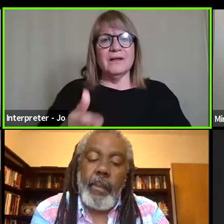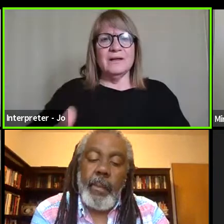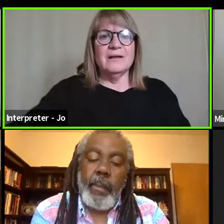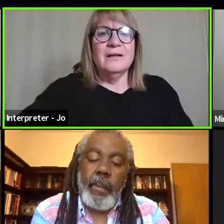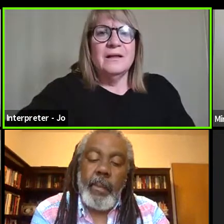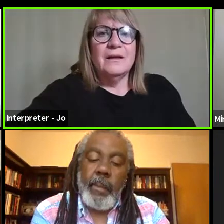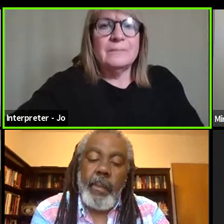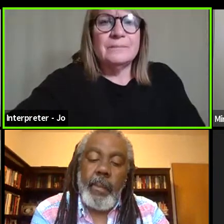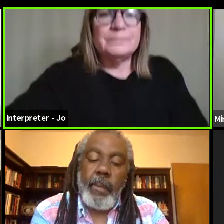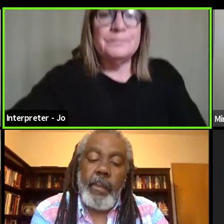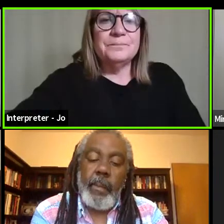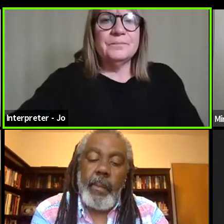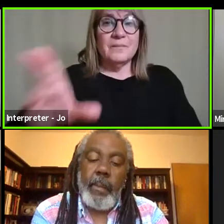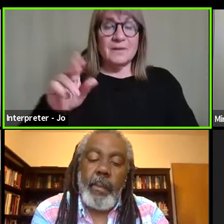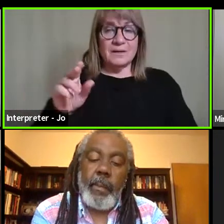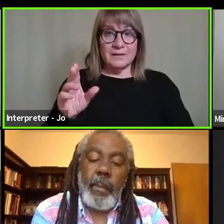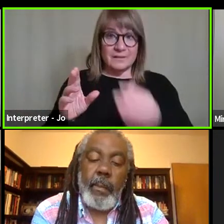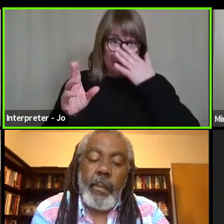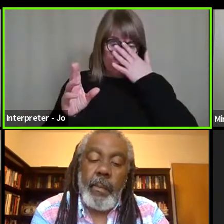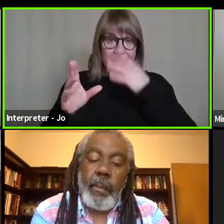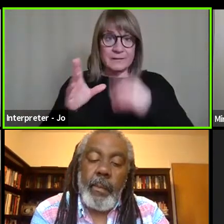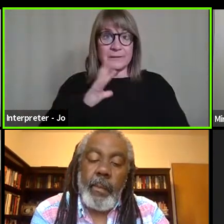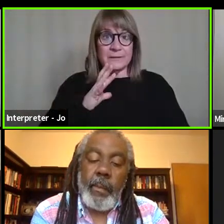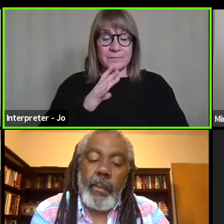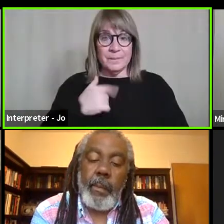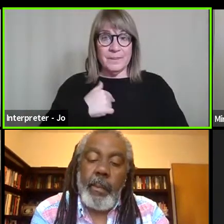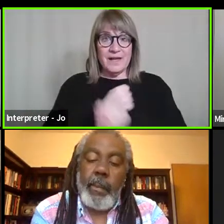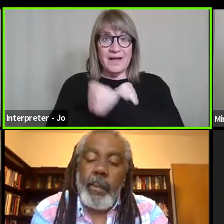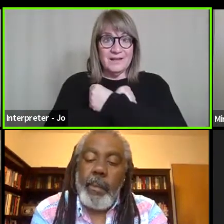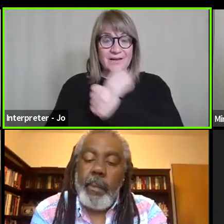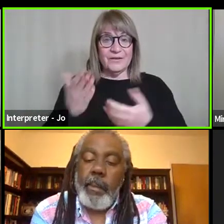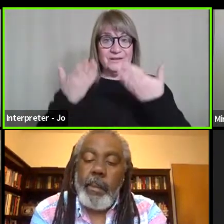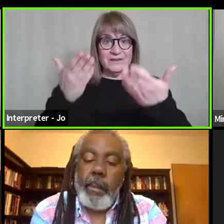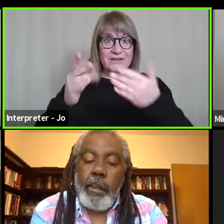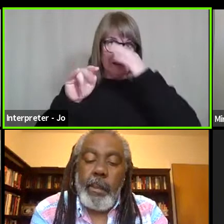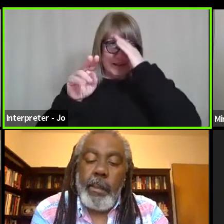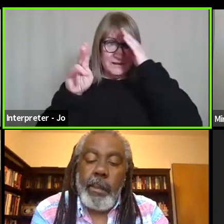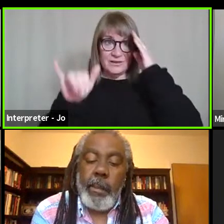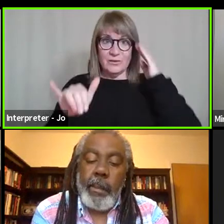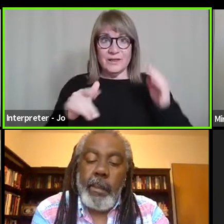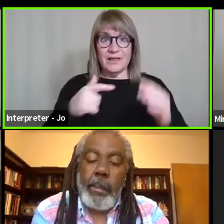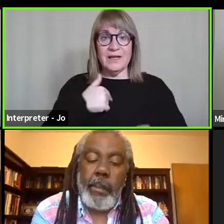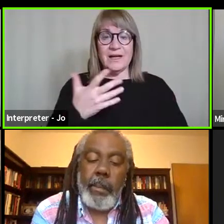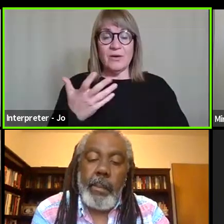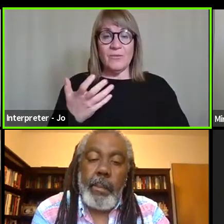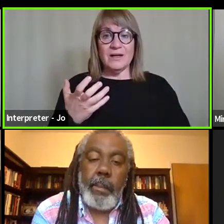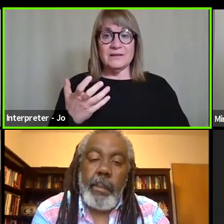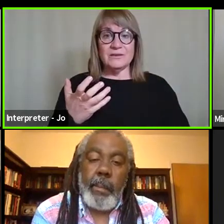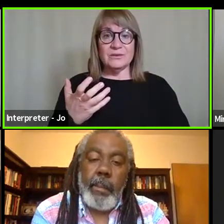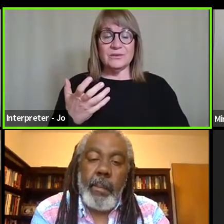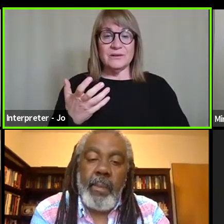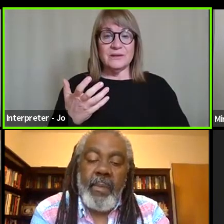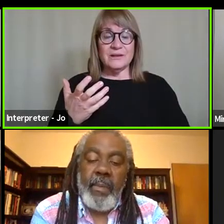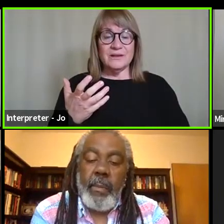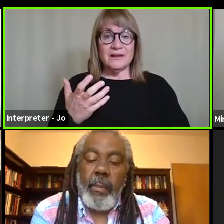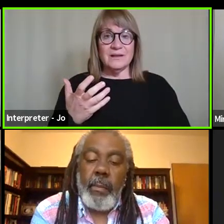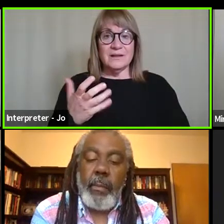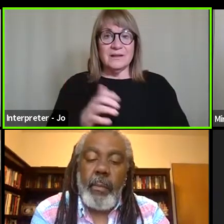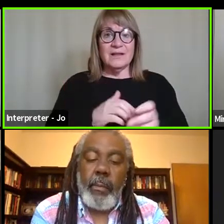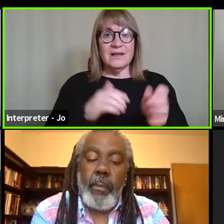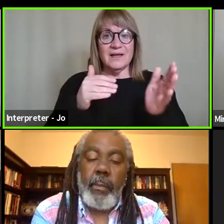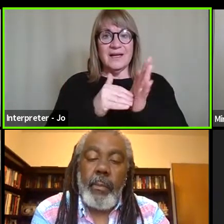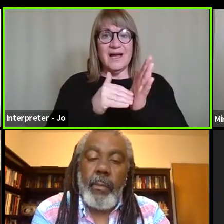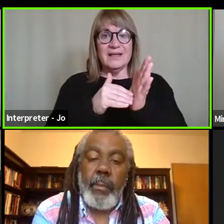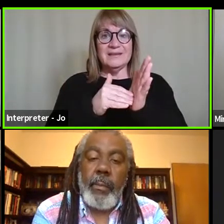glad you you talked um i love those suggestions and i just wanted to um again give a